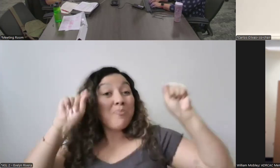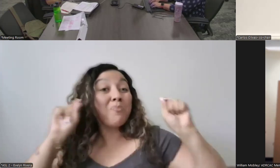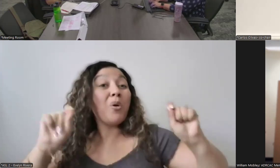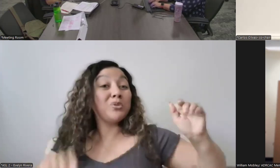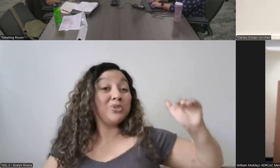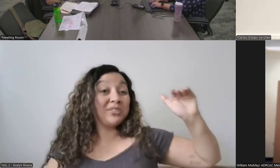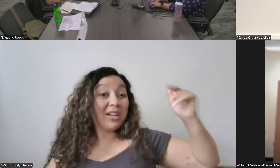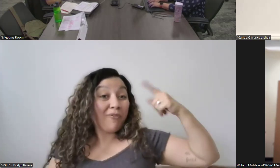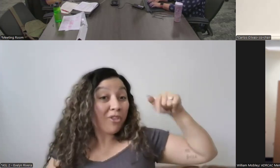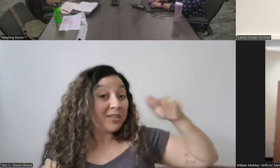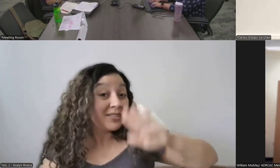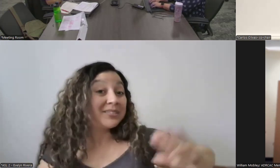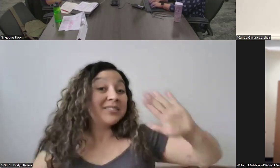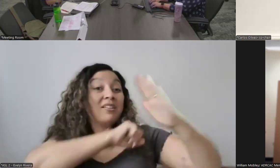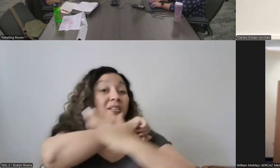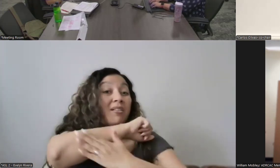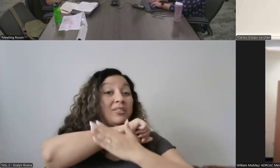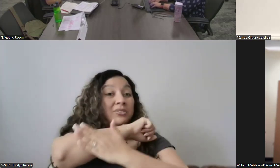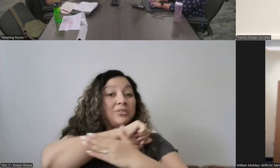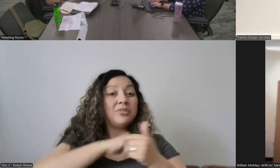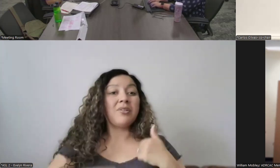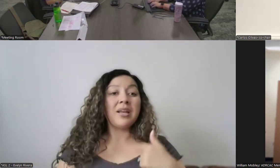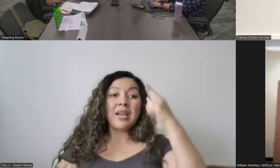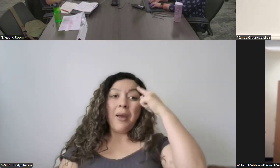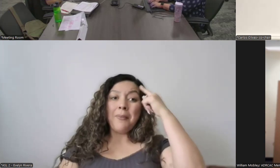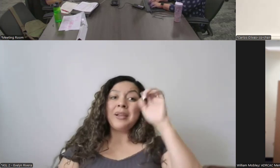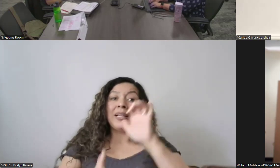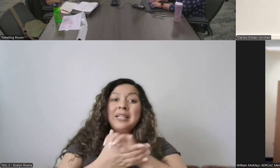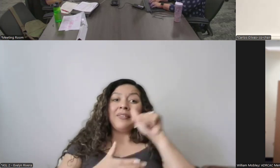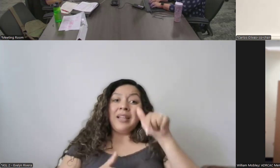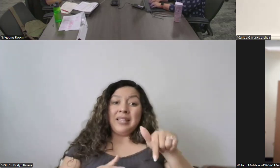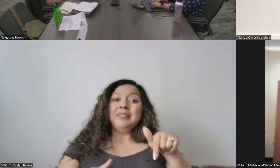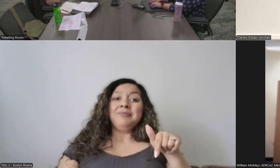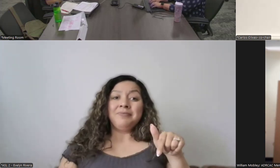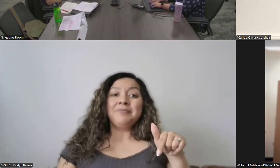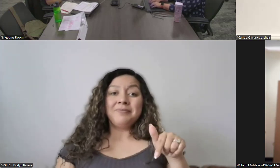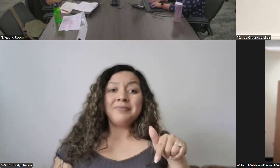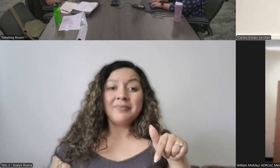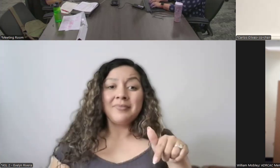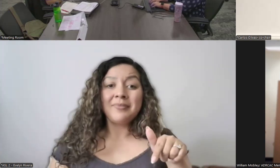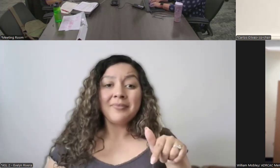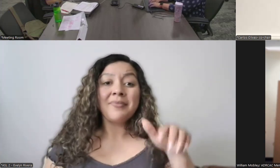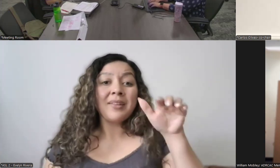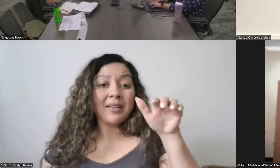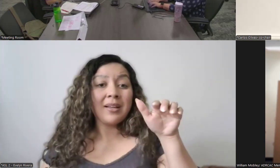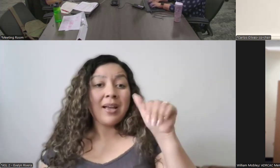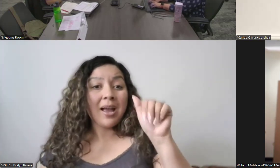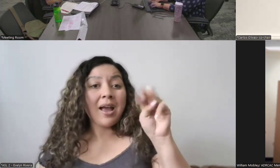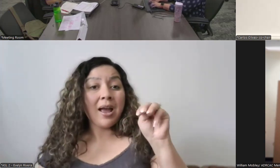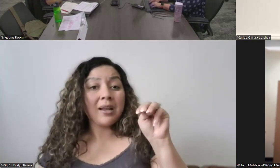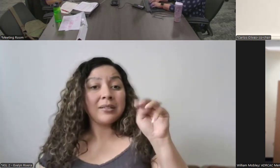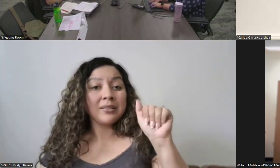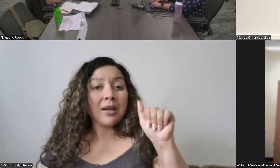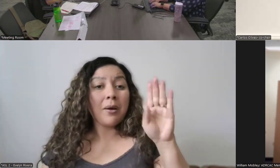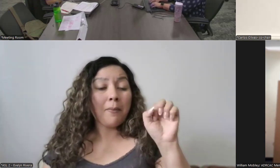I think the Alzheimer's Association would be completely happy with this direction. You guys have been on the right side for such a long time. I know